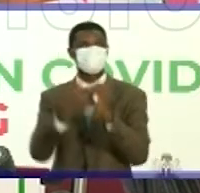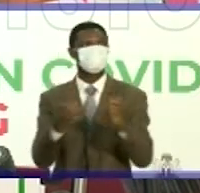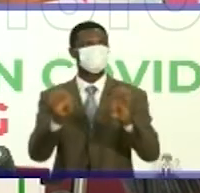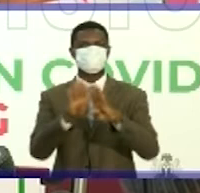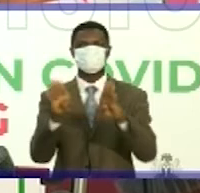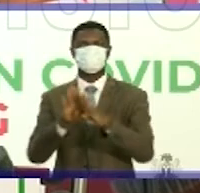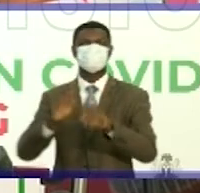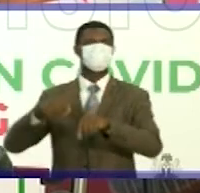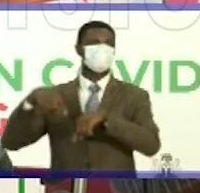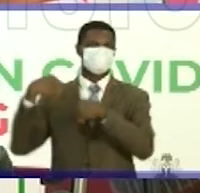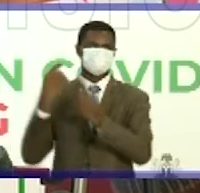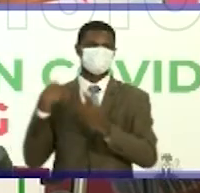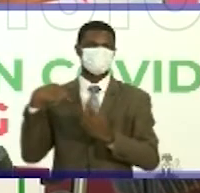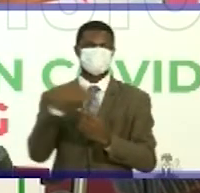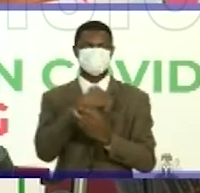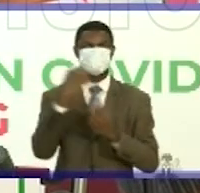further evaluation.